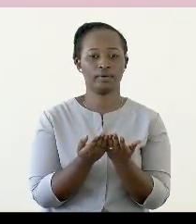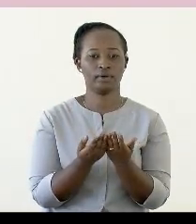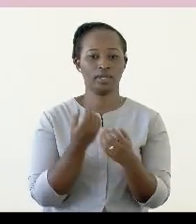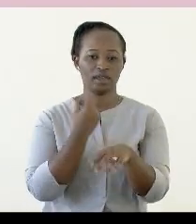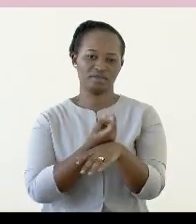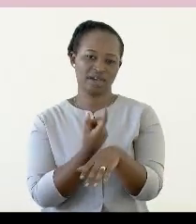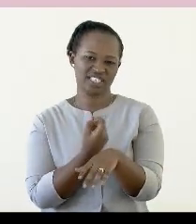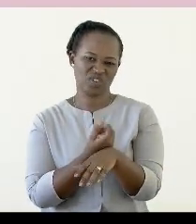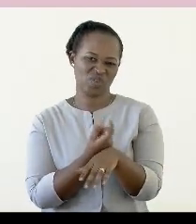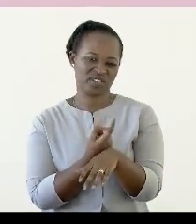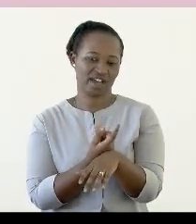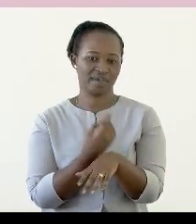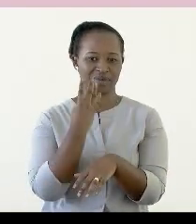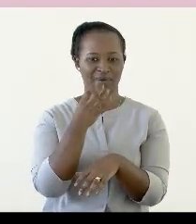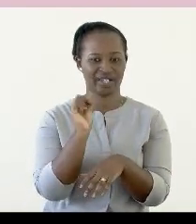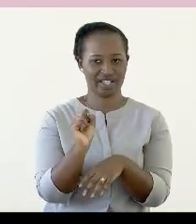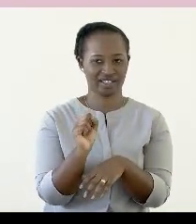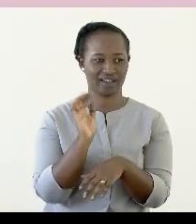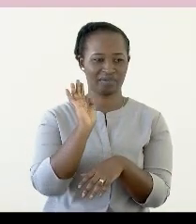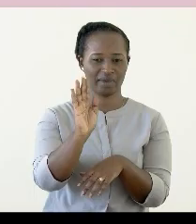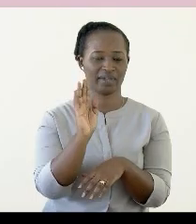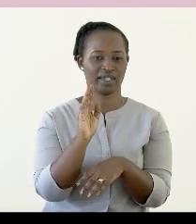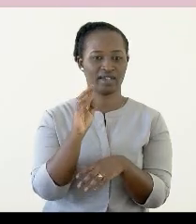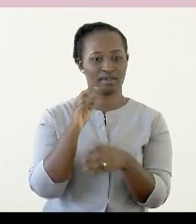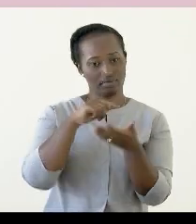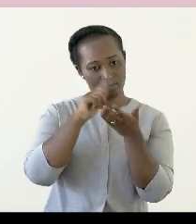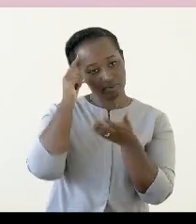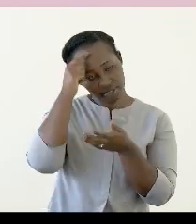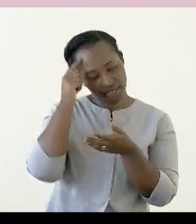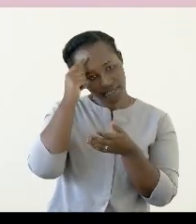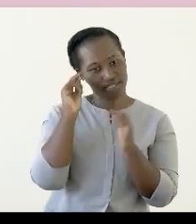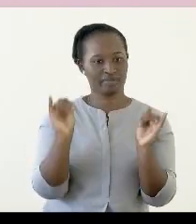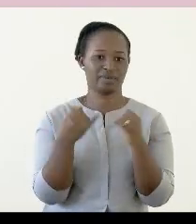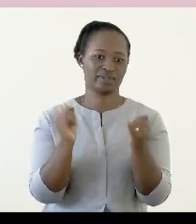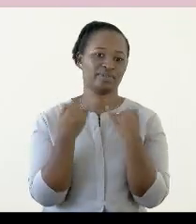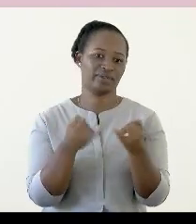45 seconds or 1 minute, and you try them.